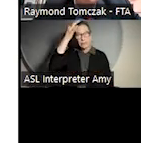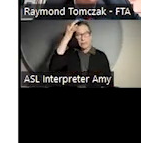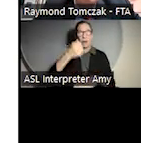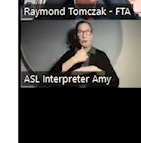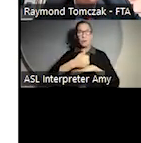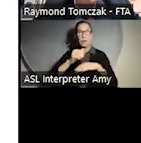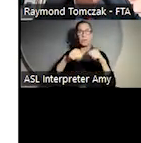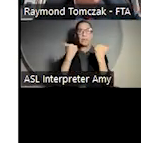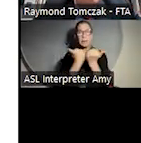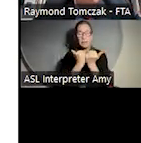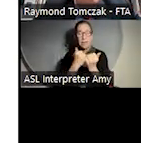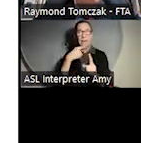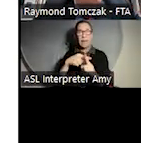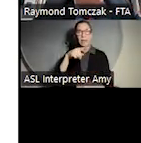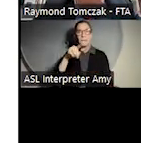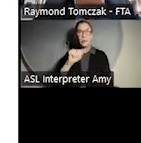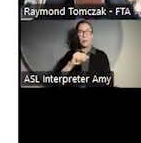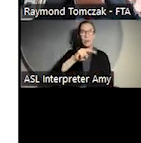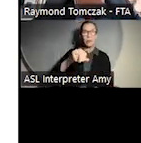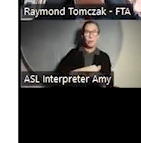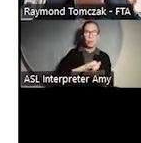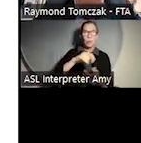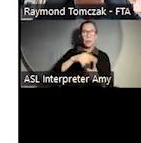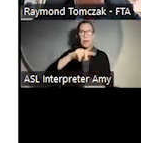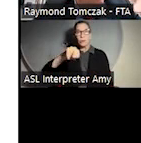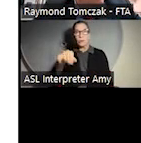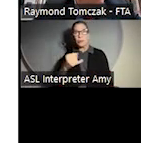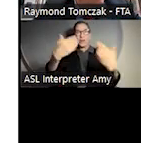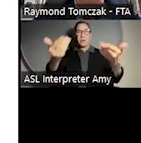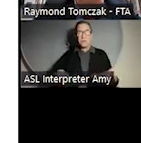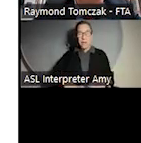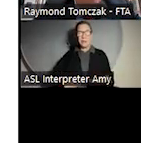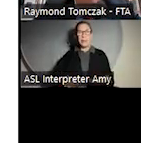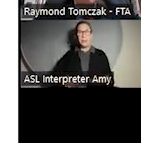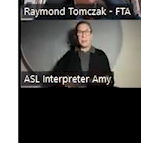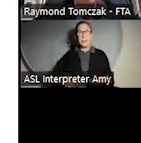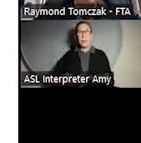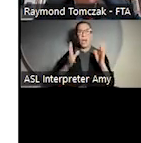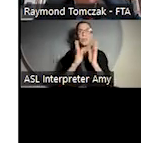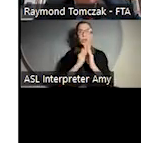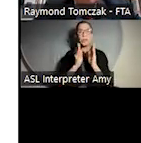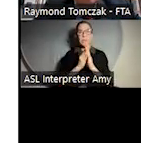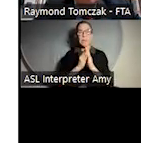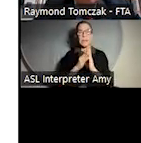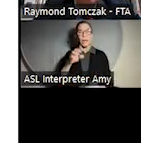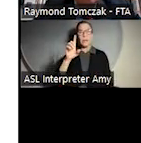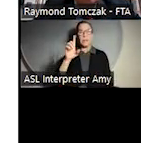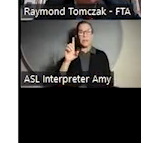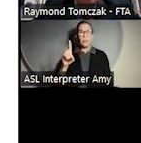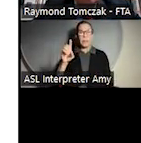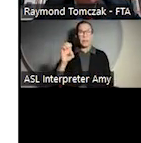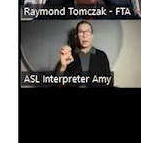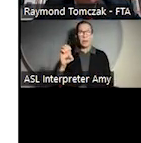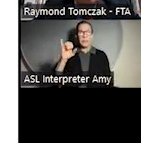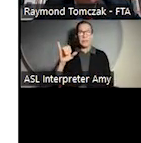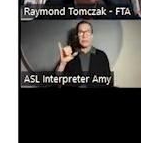and the Port Authority of New York and New Jersey, I would like to welcome all of you to this public hearing on the Draft Environmental Impact Statement,